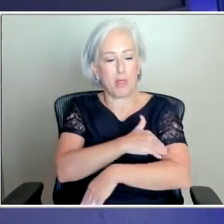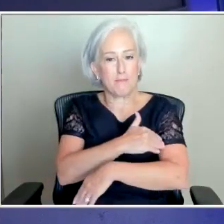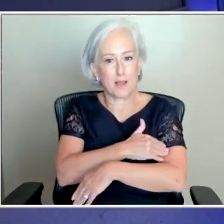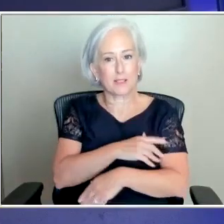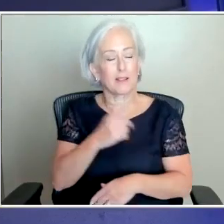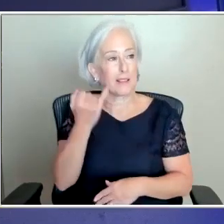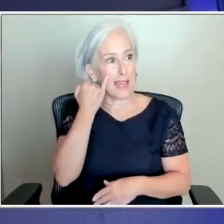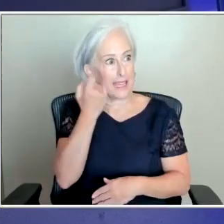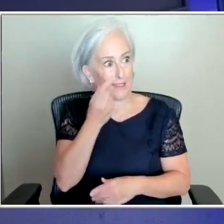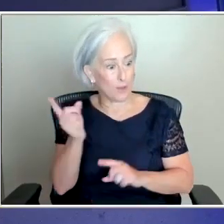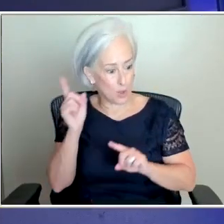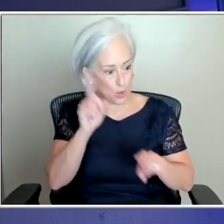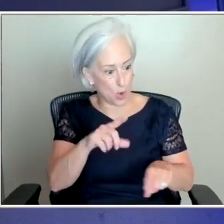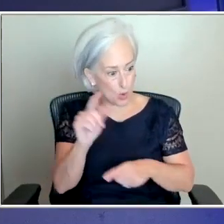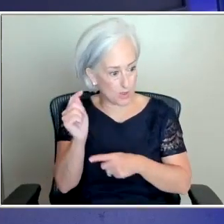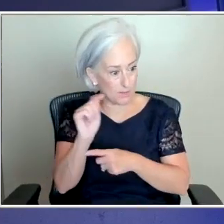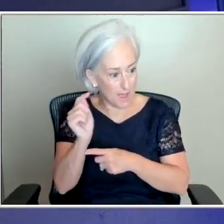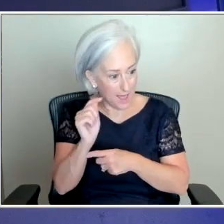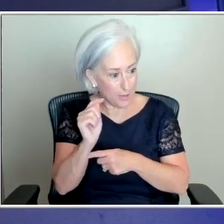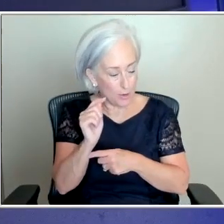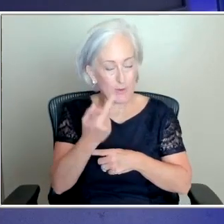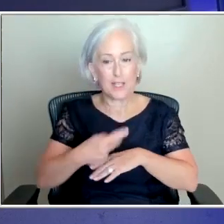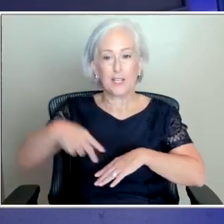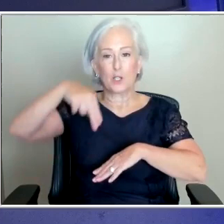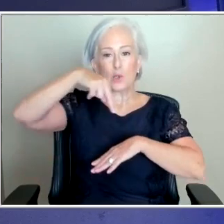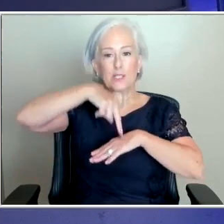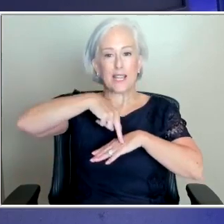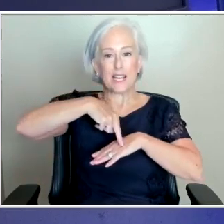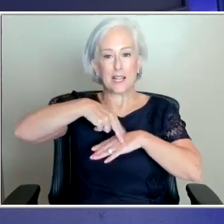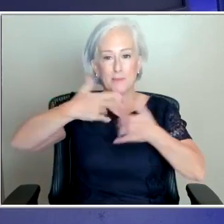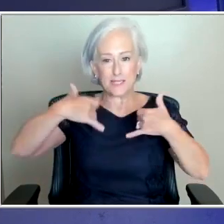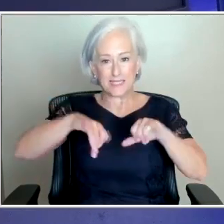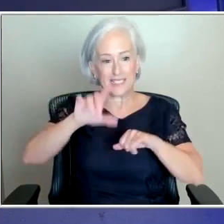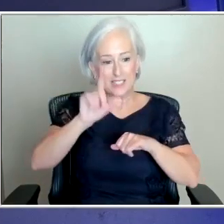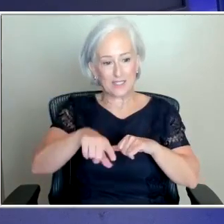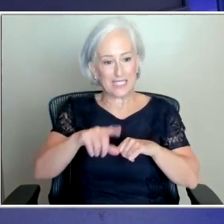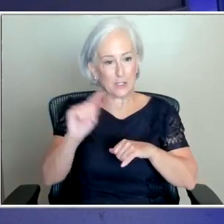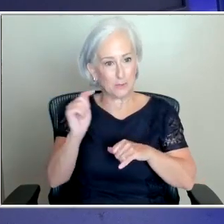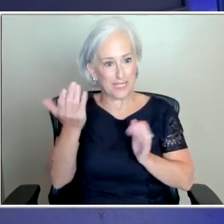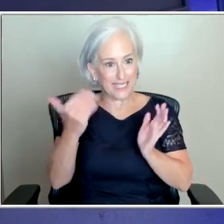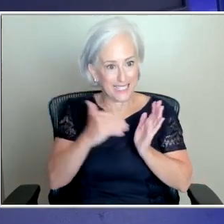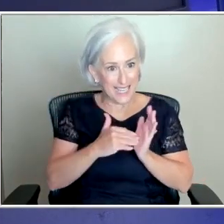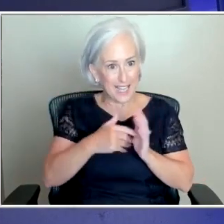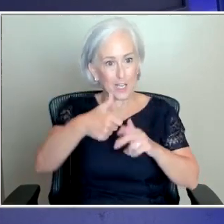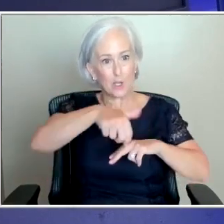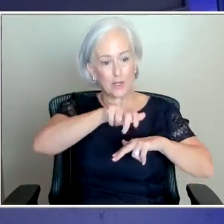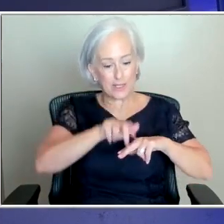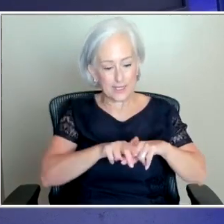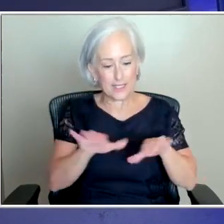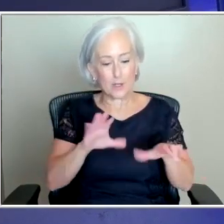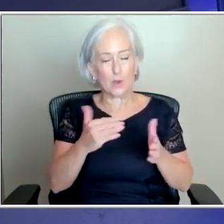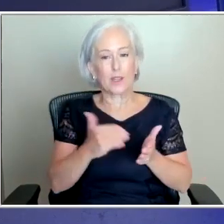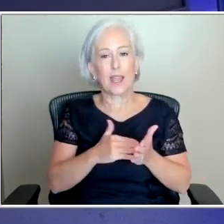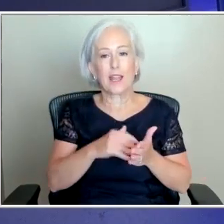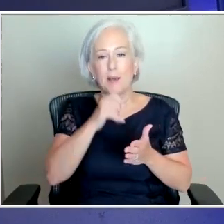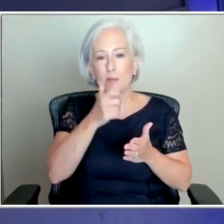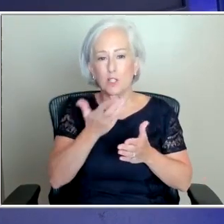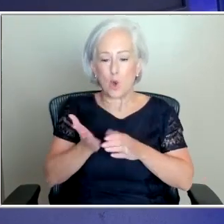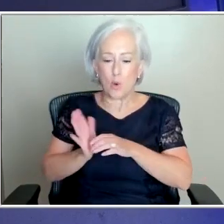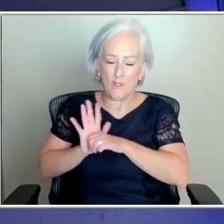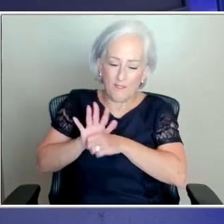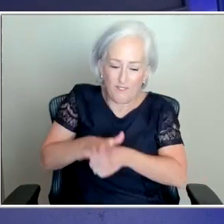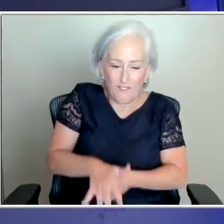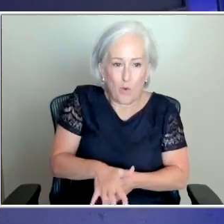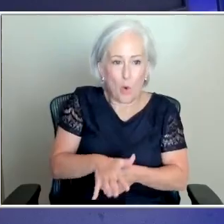up, you still need to go, then you can sit down and kind of do like but nothing like force, like a hard force.